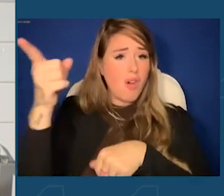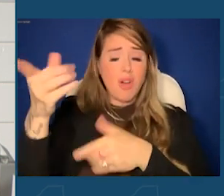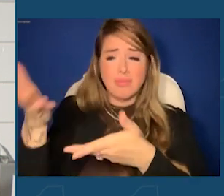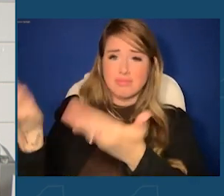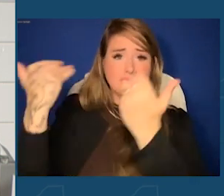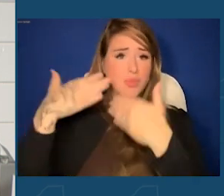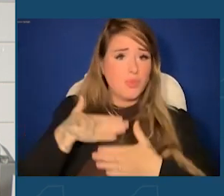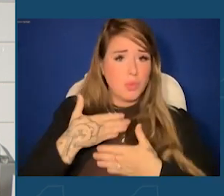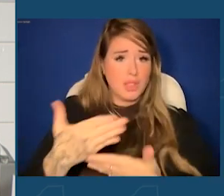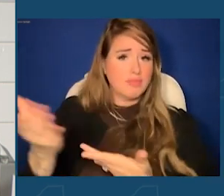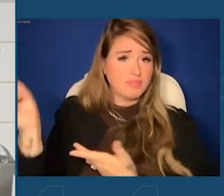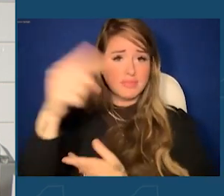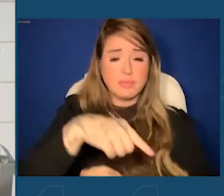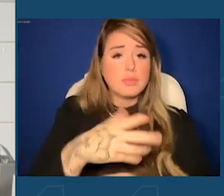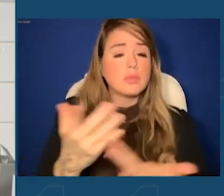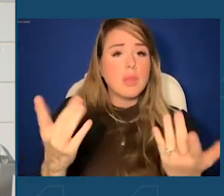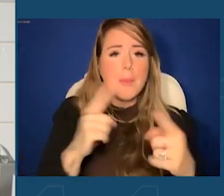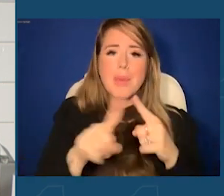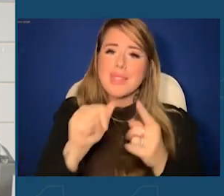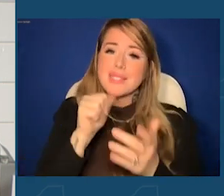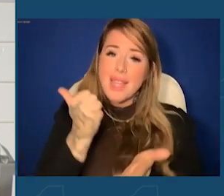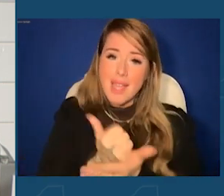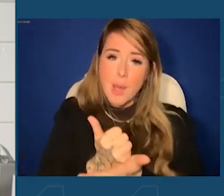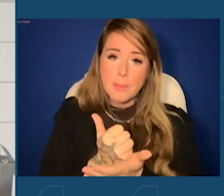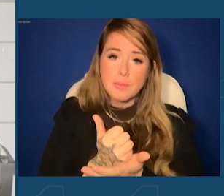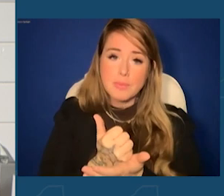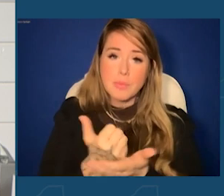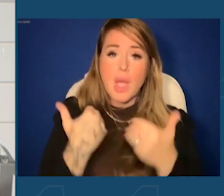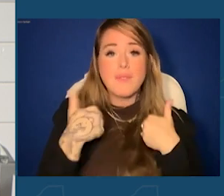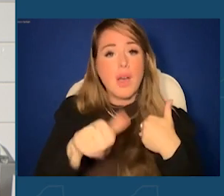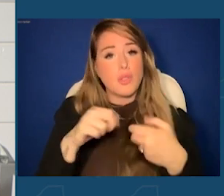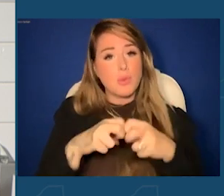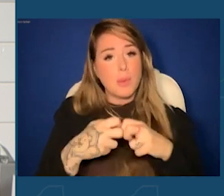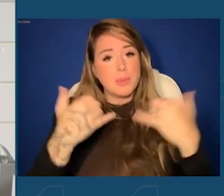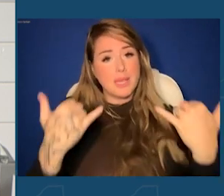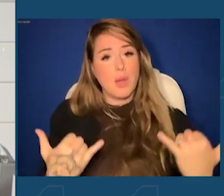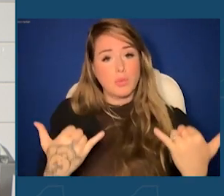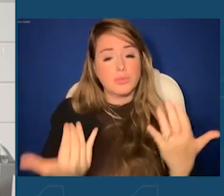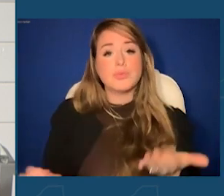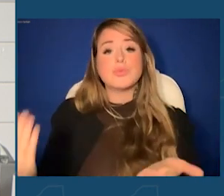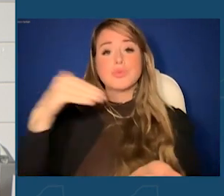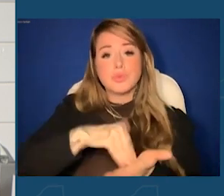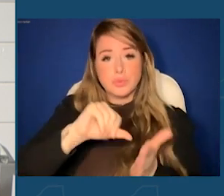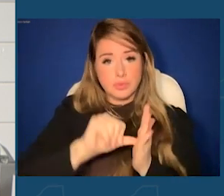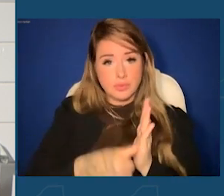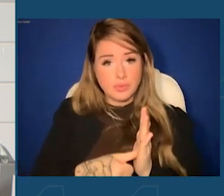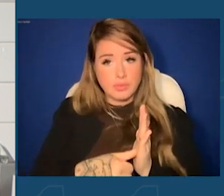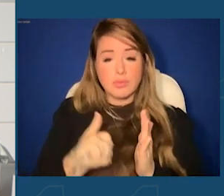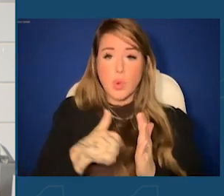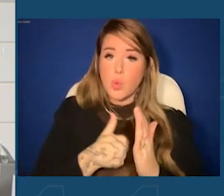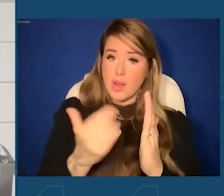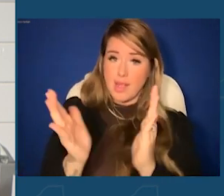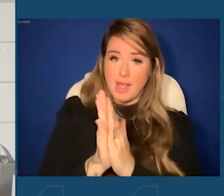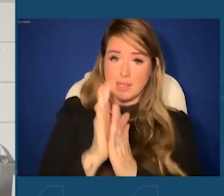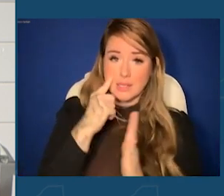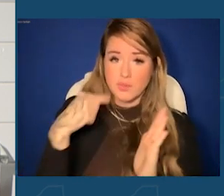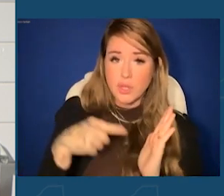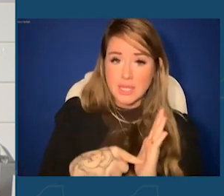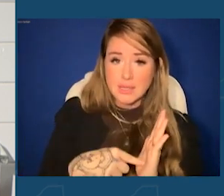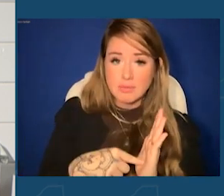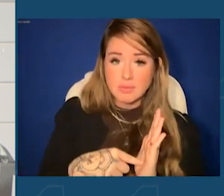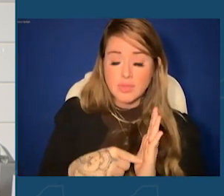help the problems we have right now. So again, this is an ask. We're asking